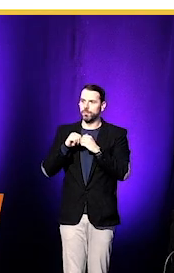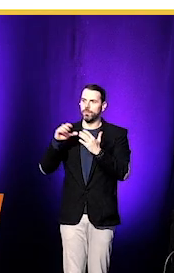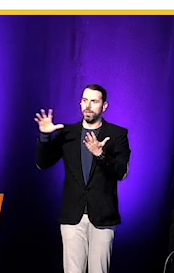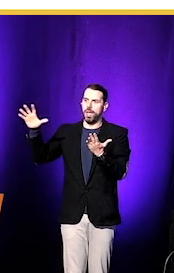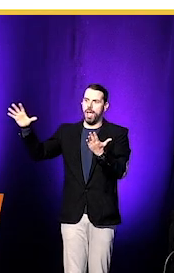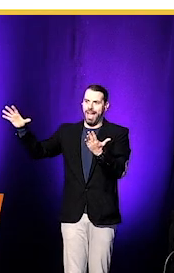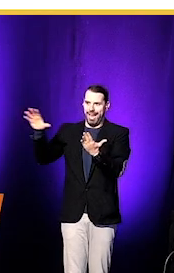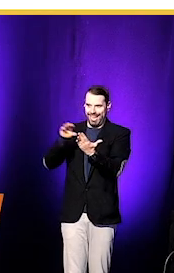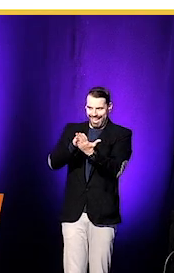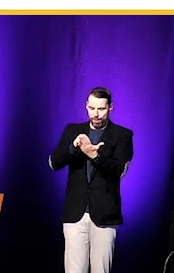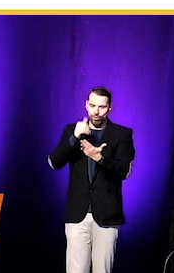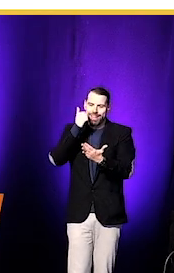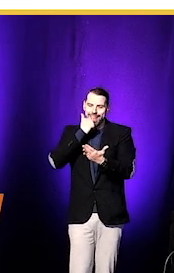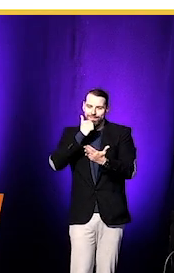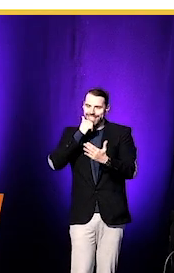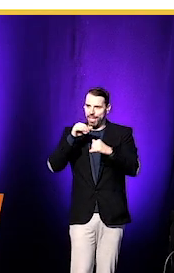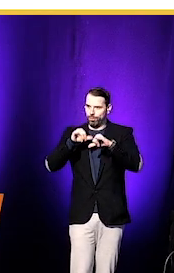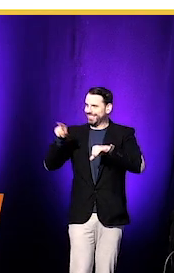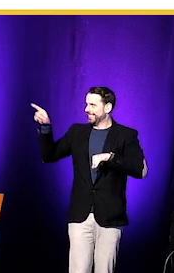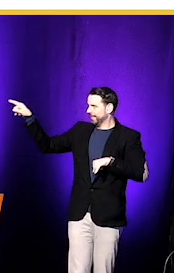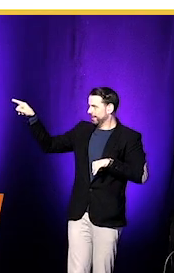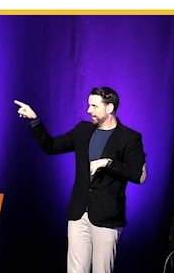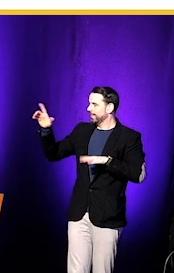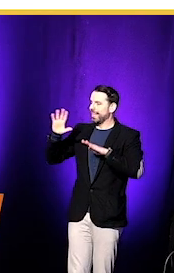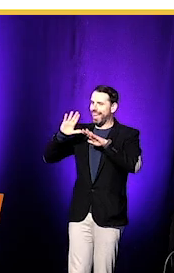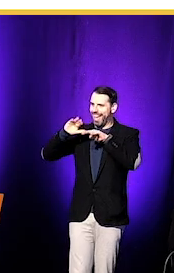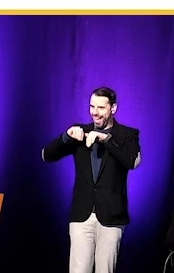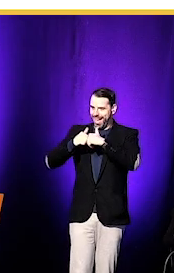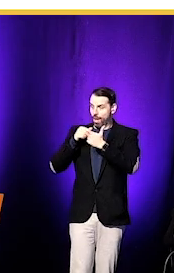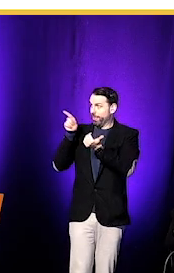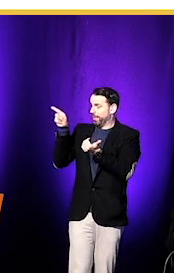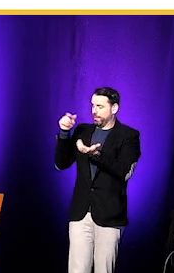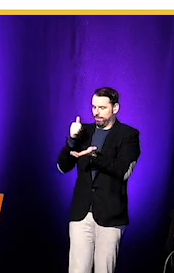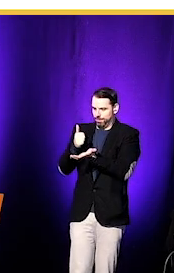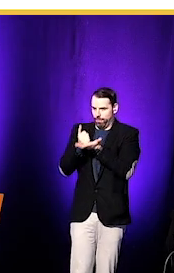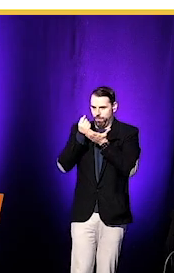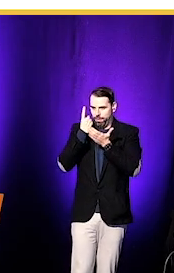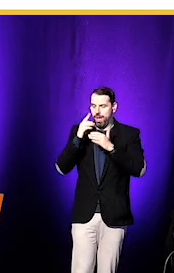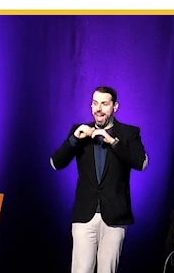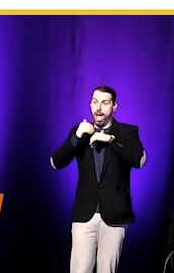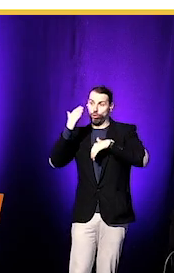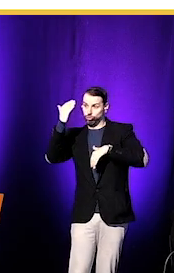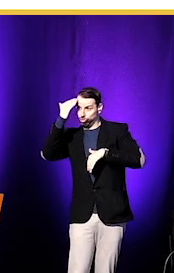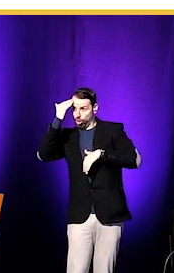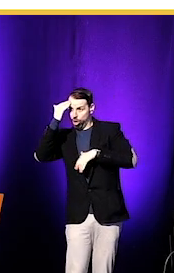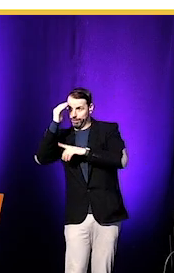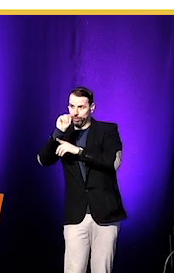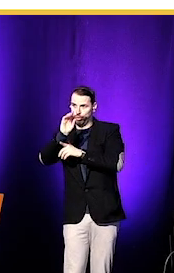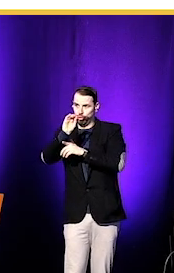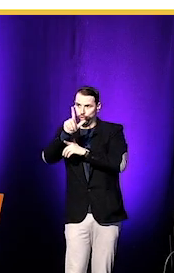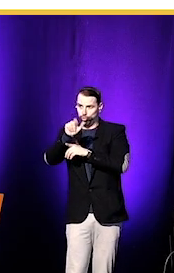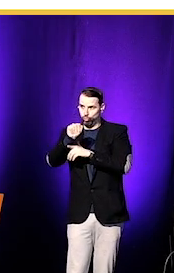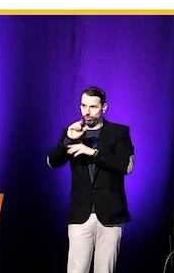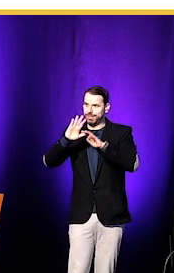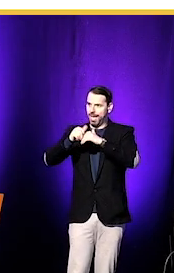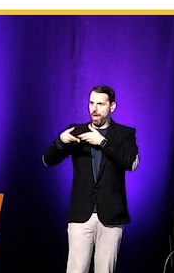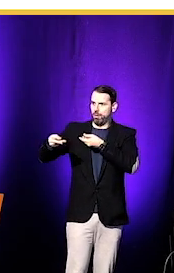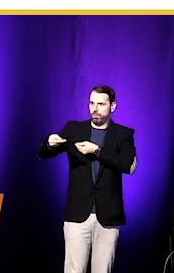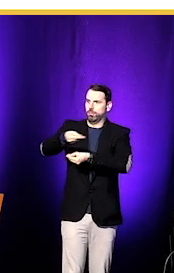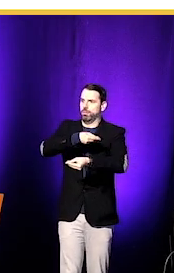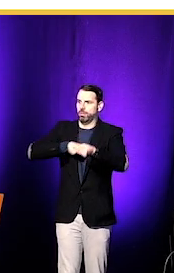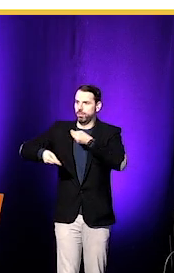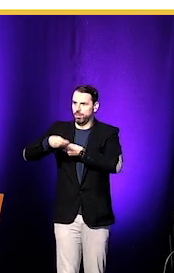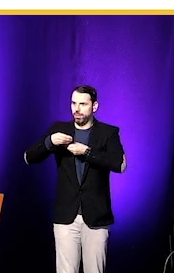Here you see the depiction of how this focus helped us understand how knowledge and tools are distributed and ingenuity imbued in